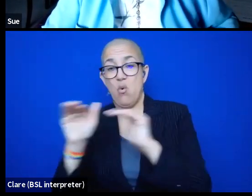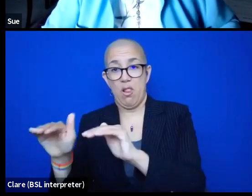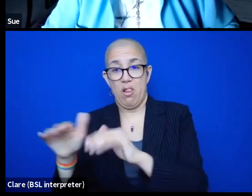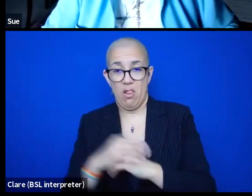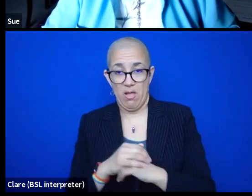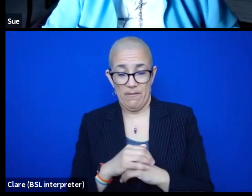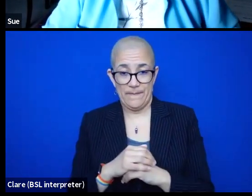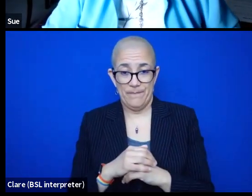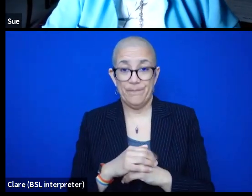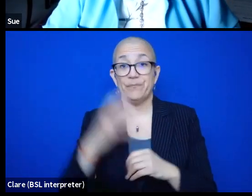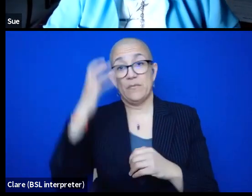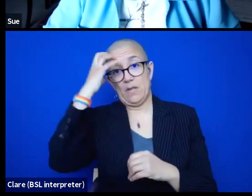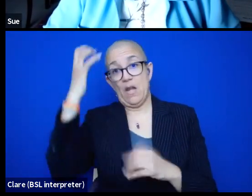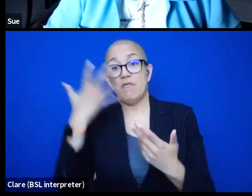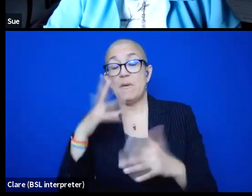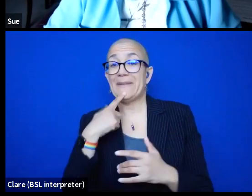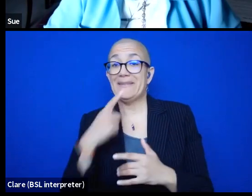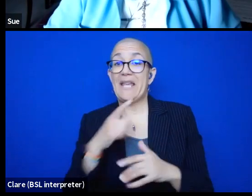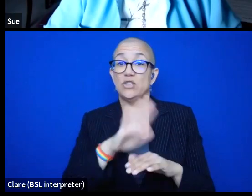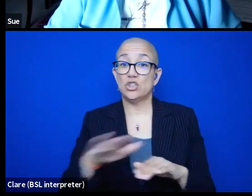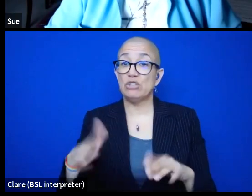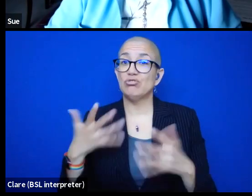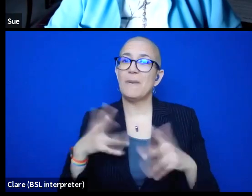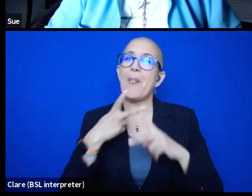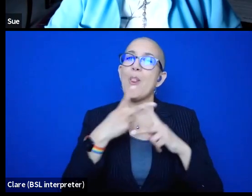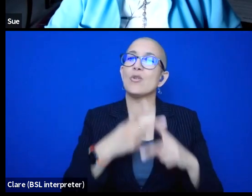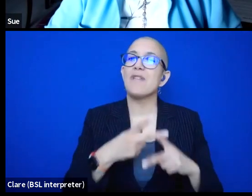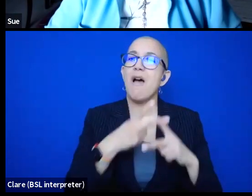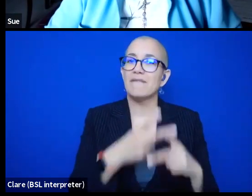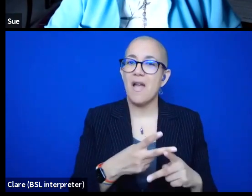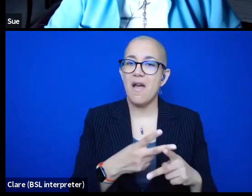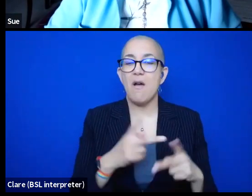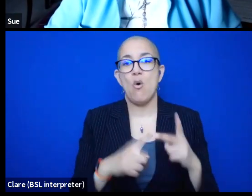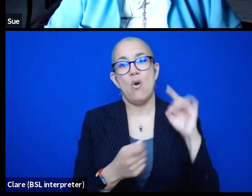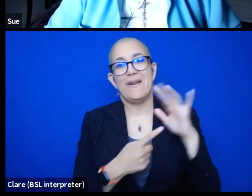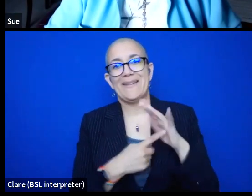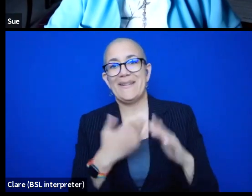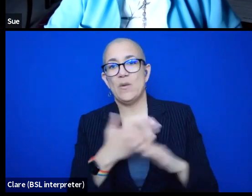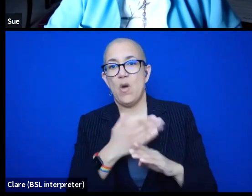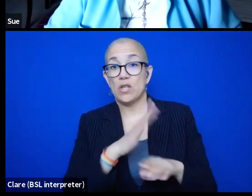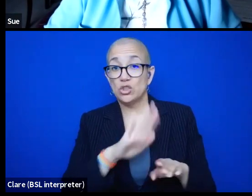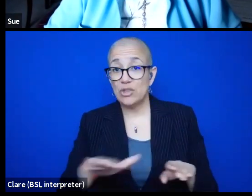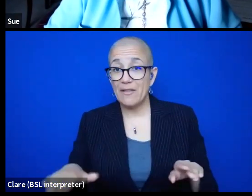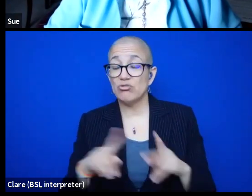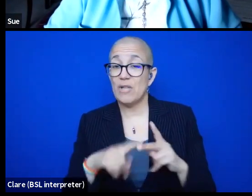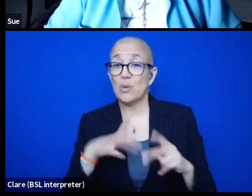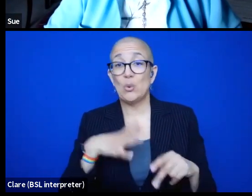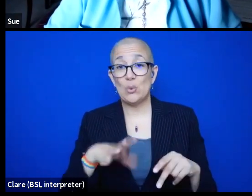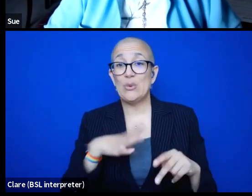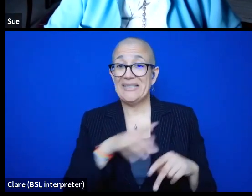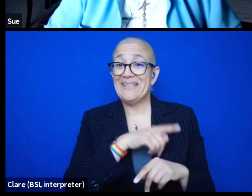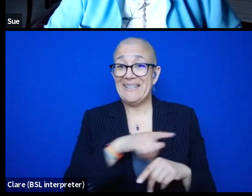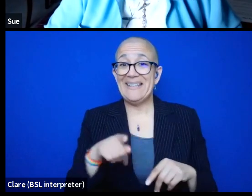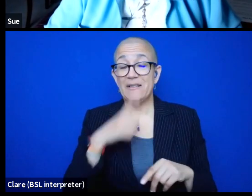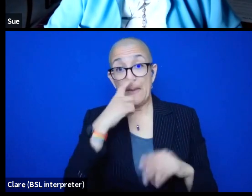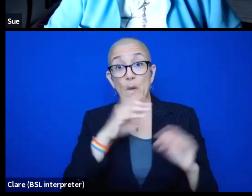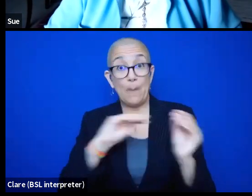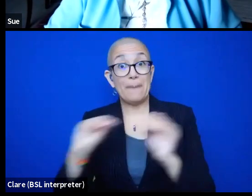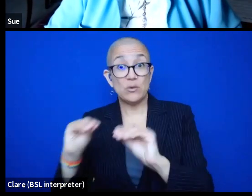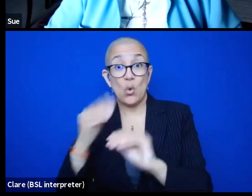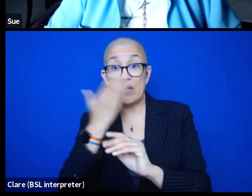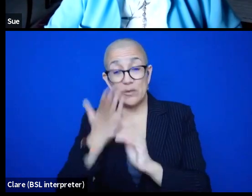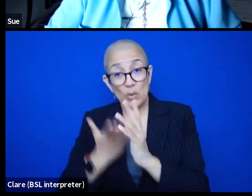said that children who were looked after, who were key worker children and so on, who were in need, that they could be taught in schools throughout